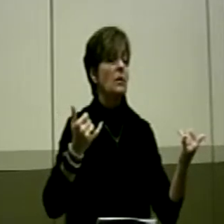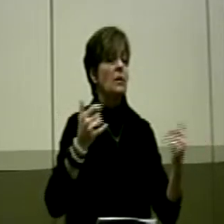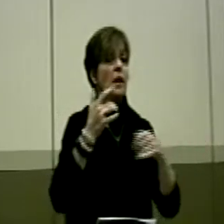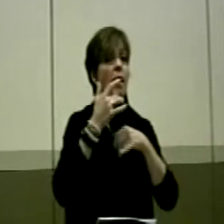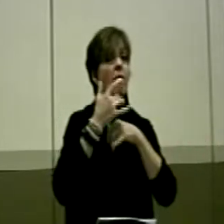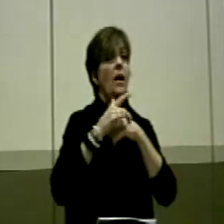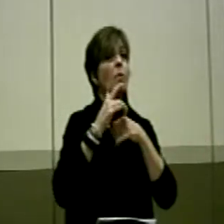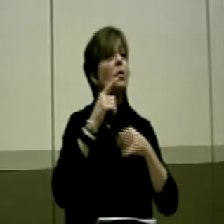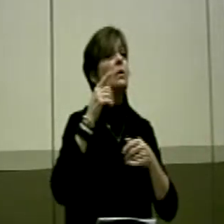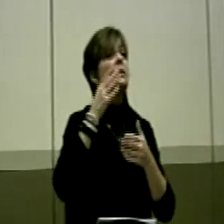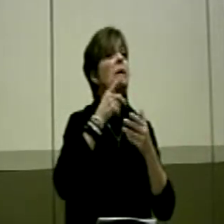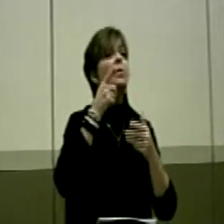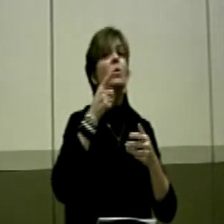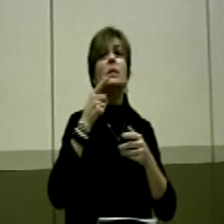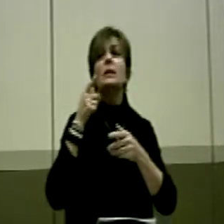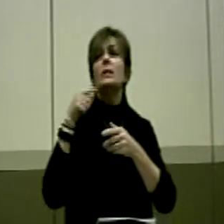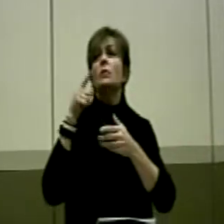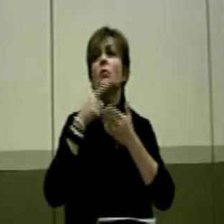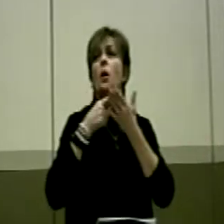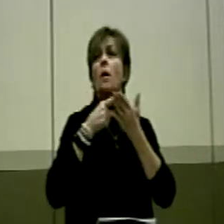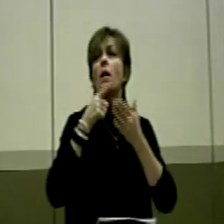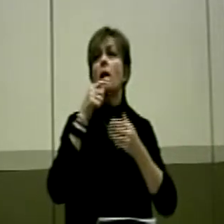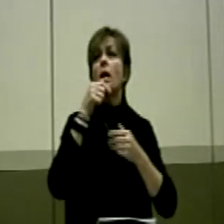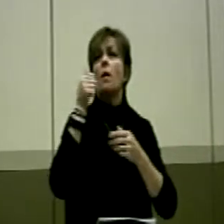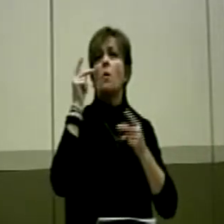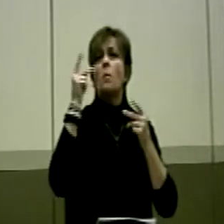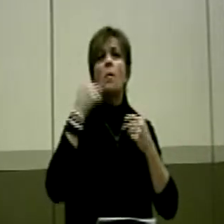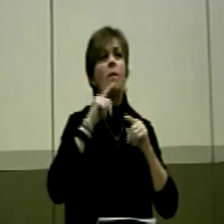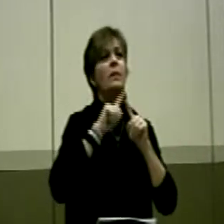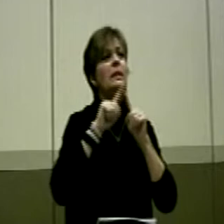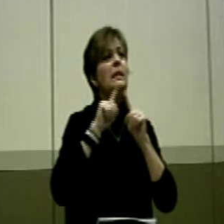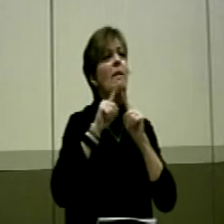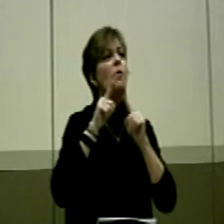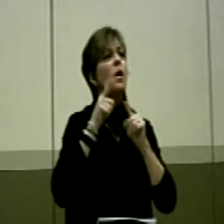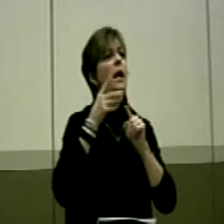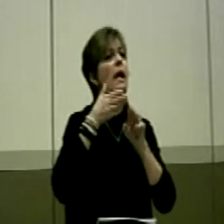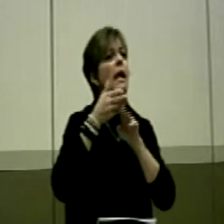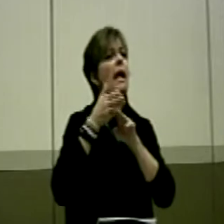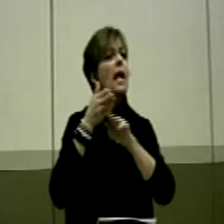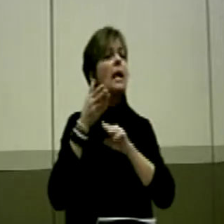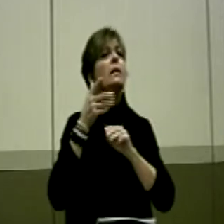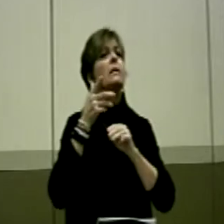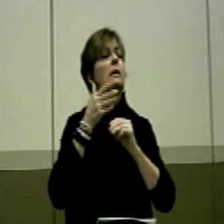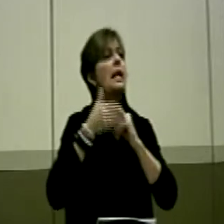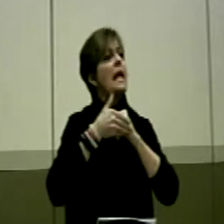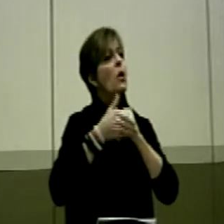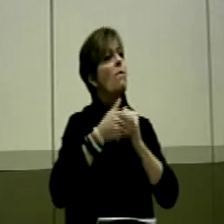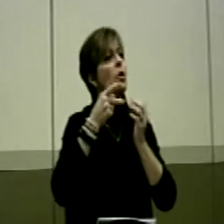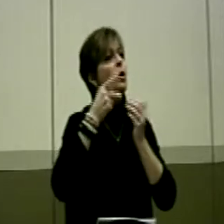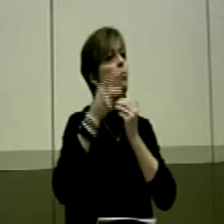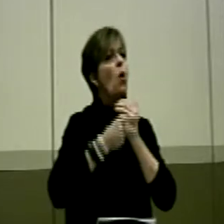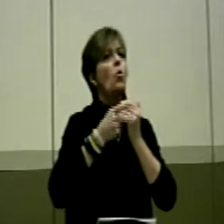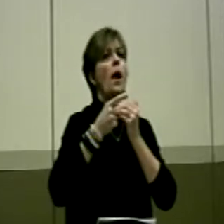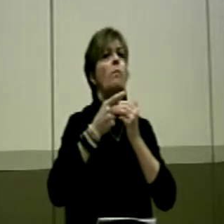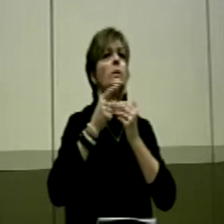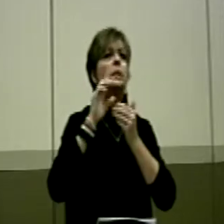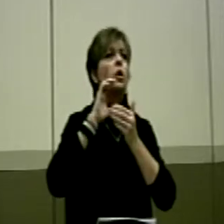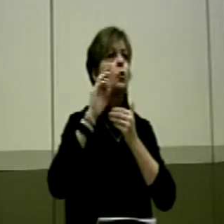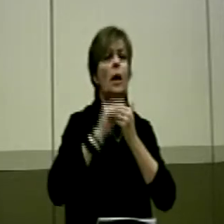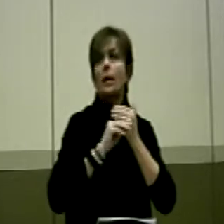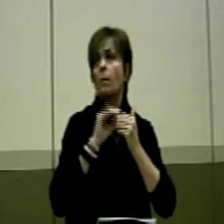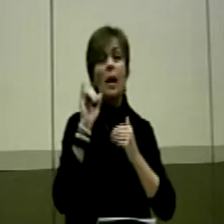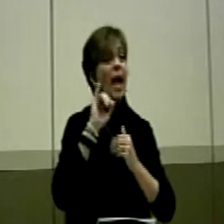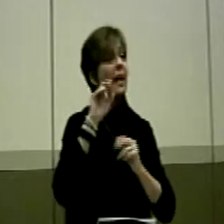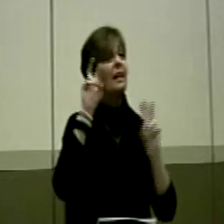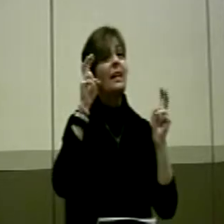different, familiarity using different intervention programs out there, specific curriculum, like Second Step, right? You guys